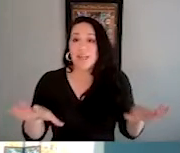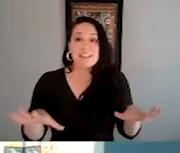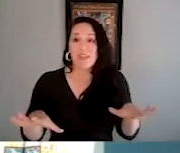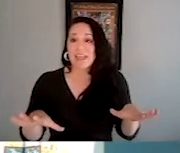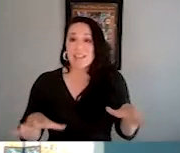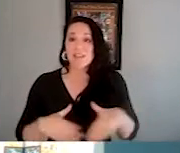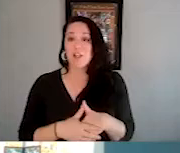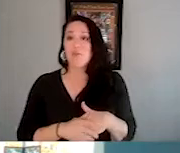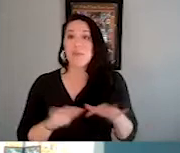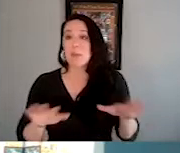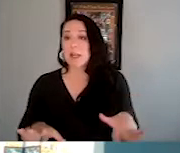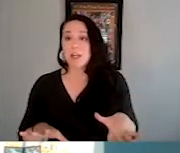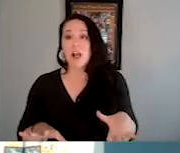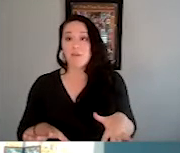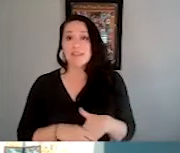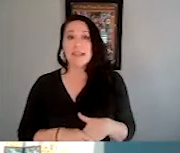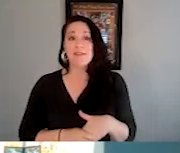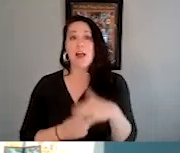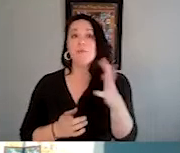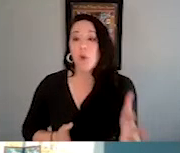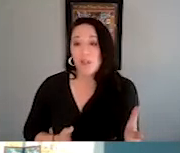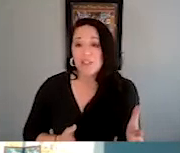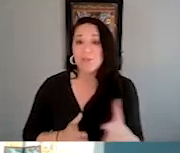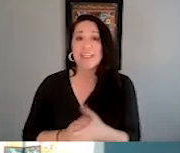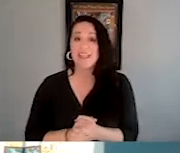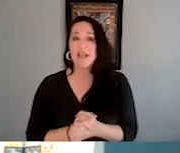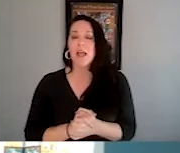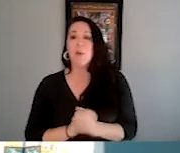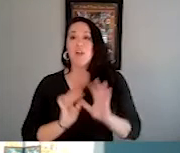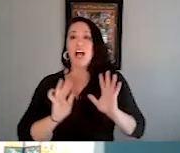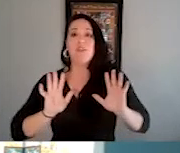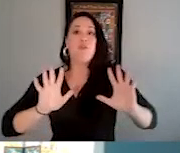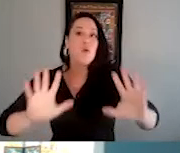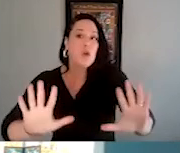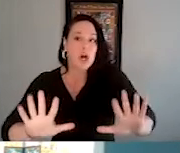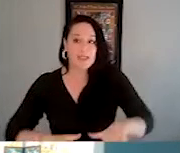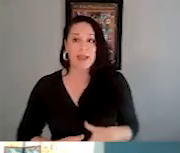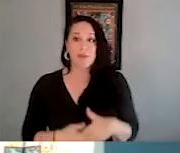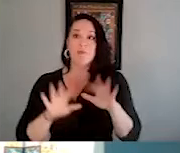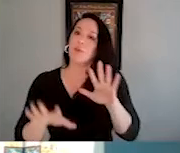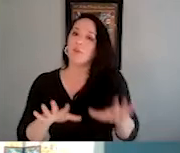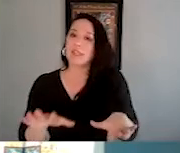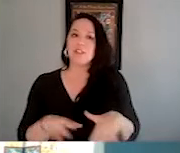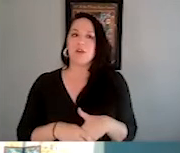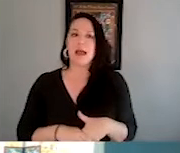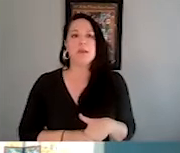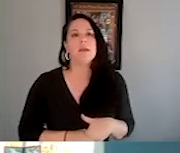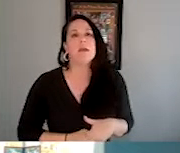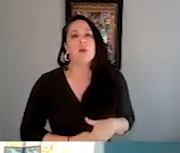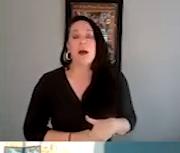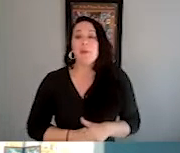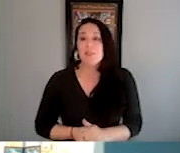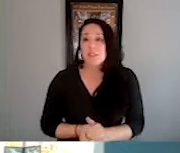to get friends phase. You know, we've maybe been on a coffee date, they've come to a coalition meeting, but we're not like full on yet, right? We're feeling each other